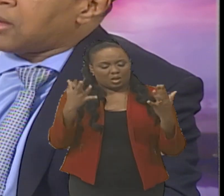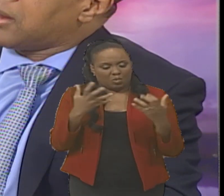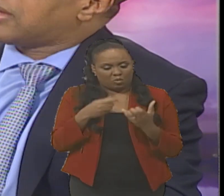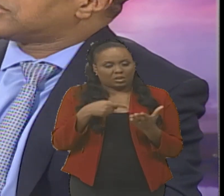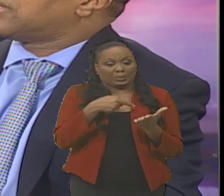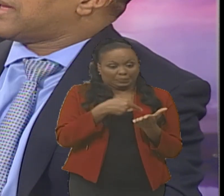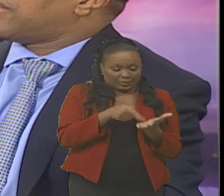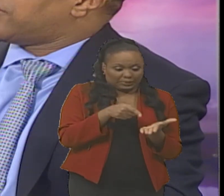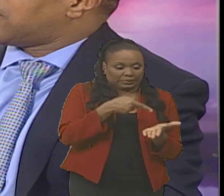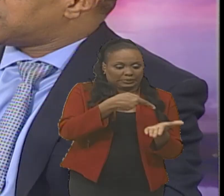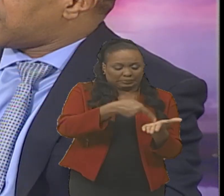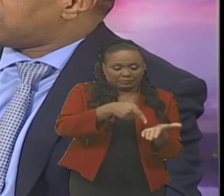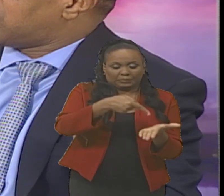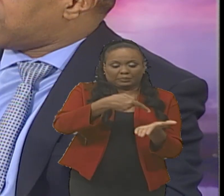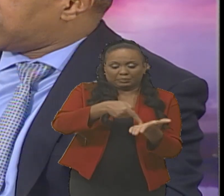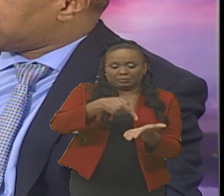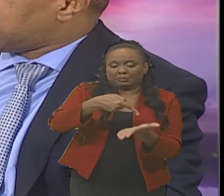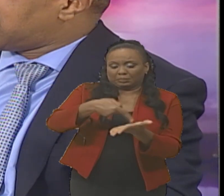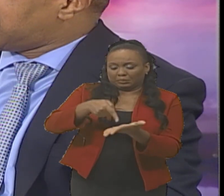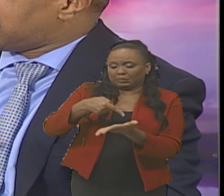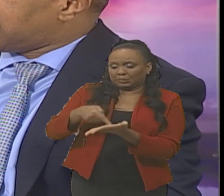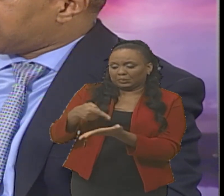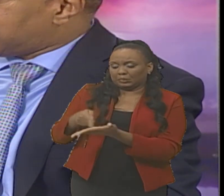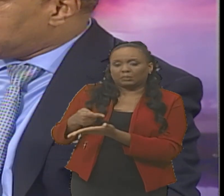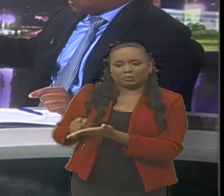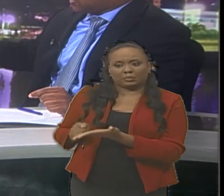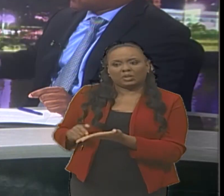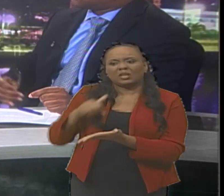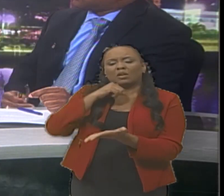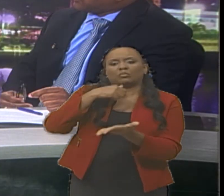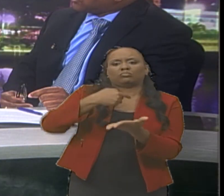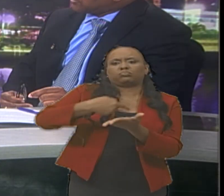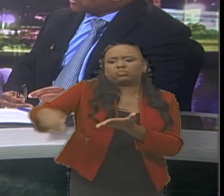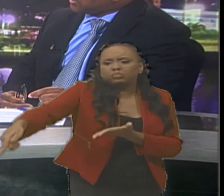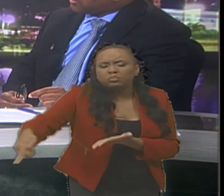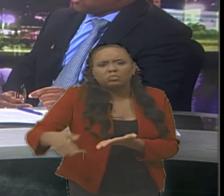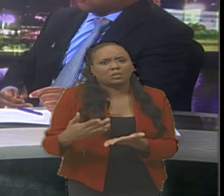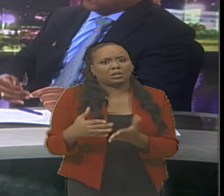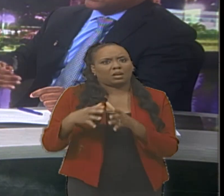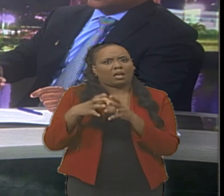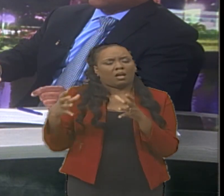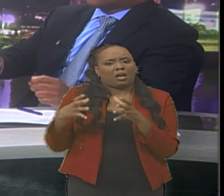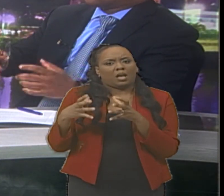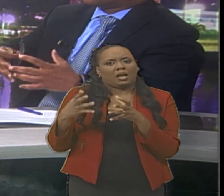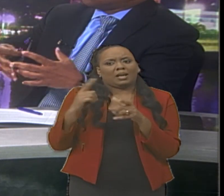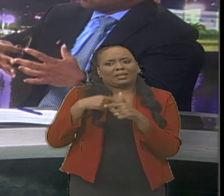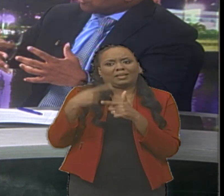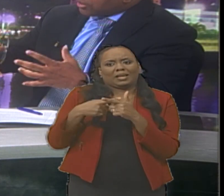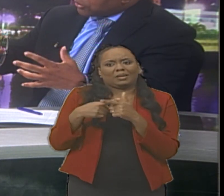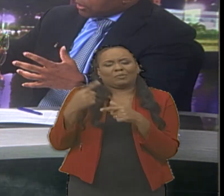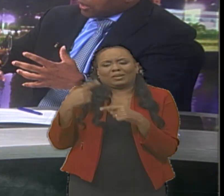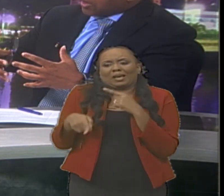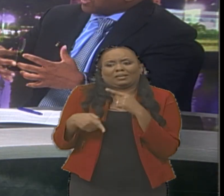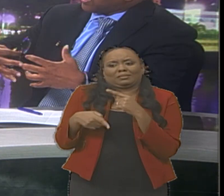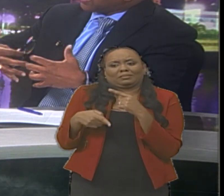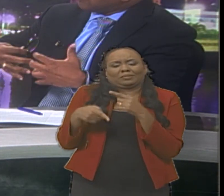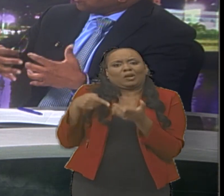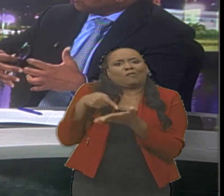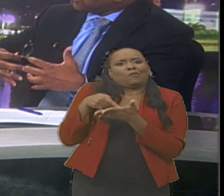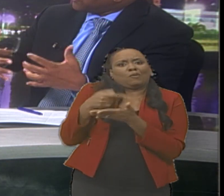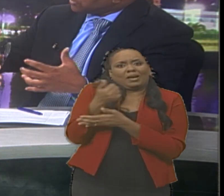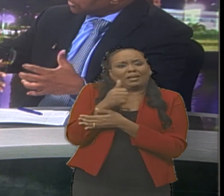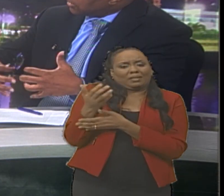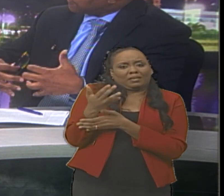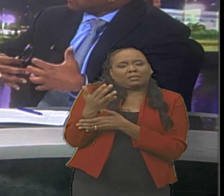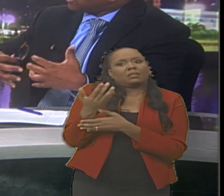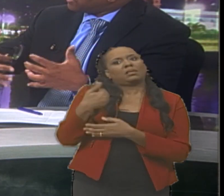payments. And so the IMF takes that as conditionality, no arrears. You see what I'm saying? We say we will restructure and improve